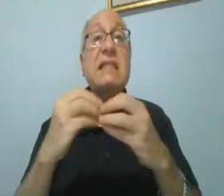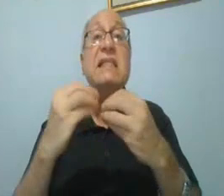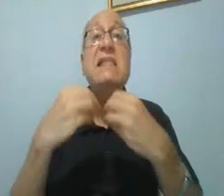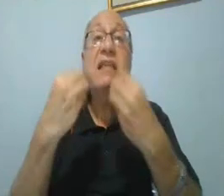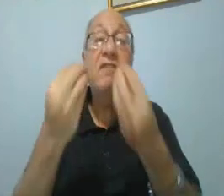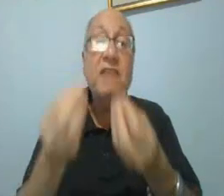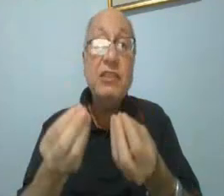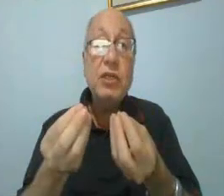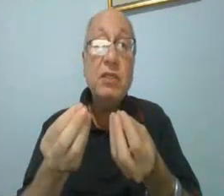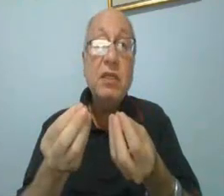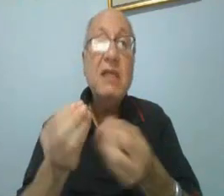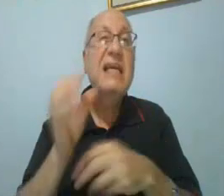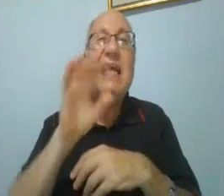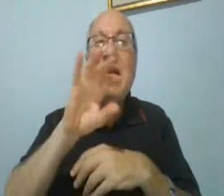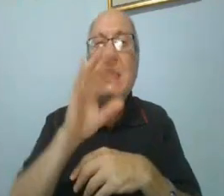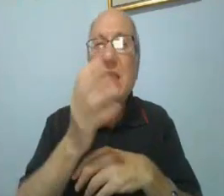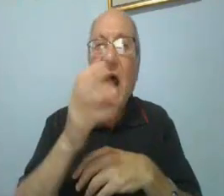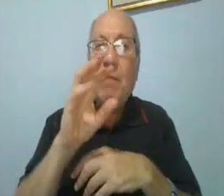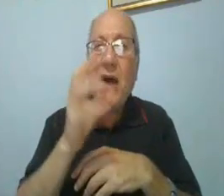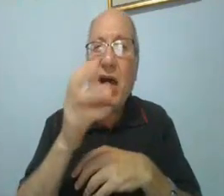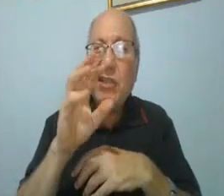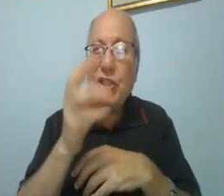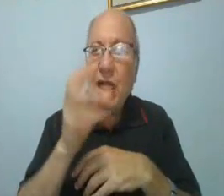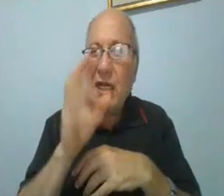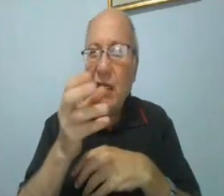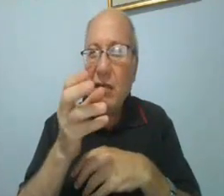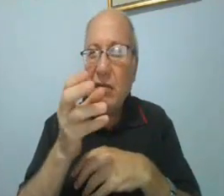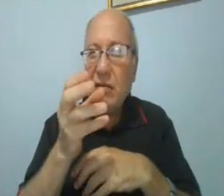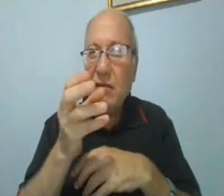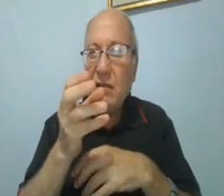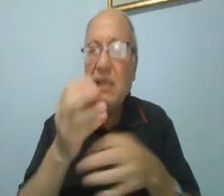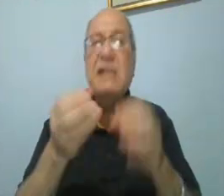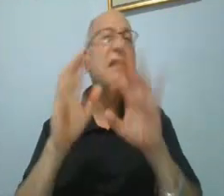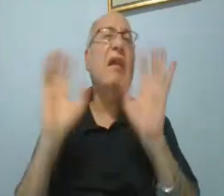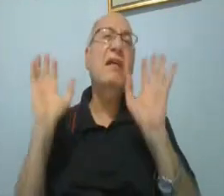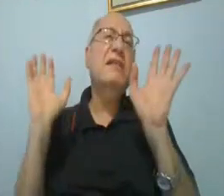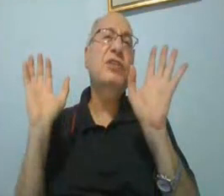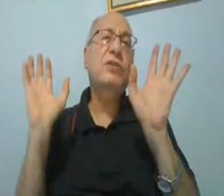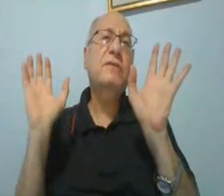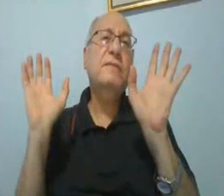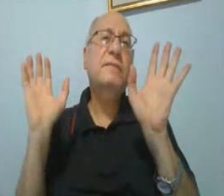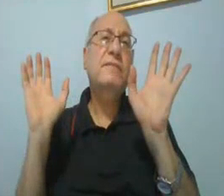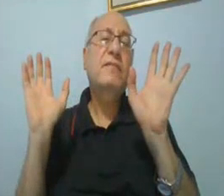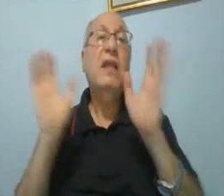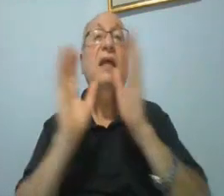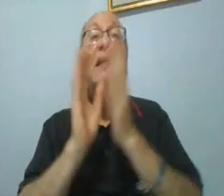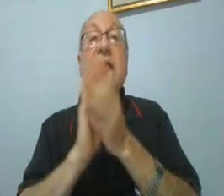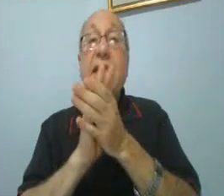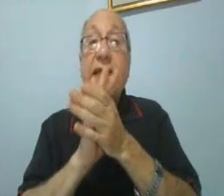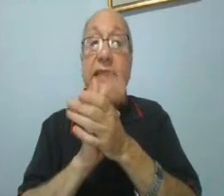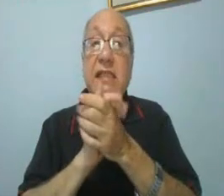that disinfection is a partial sterilization.